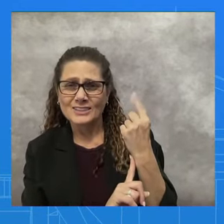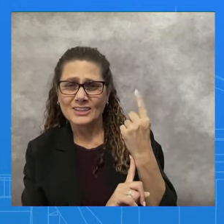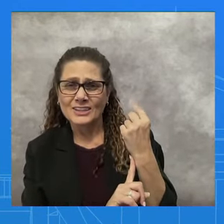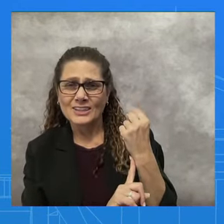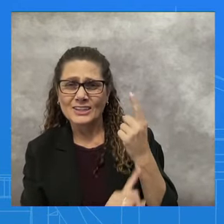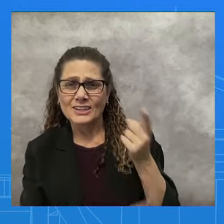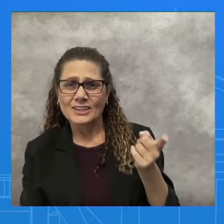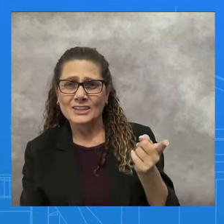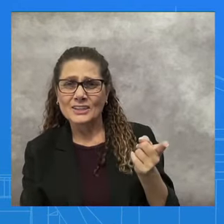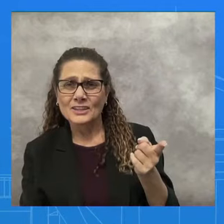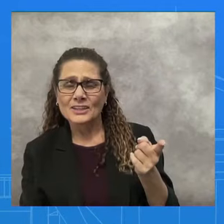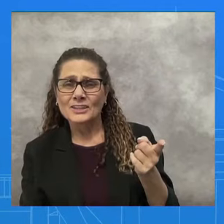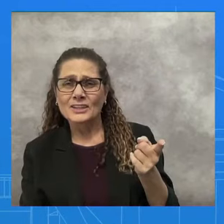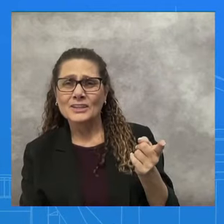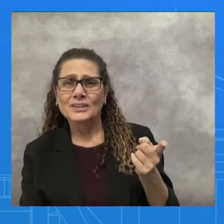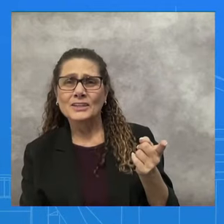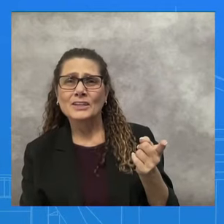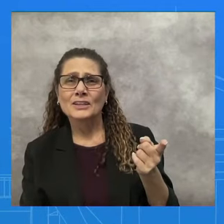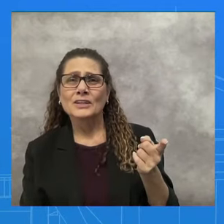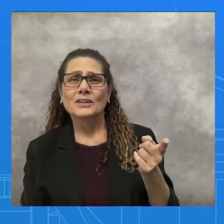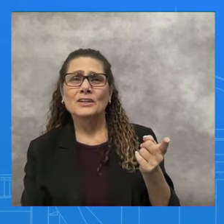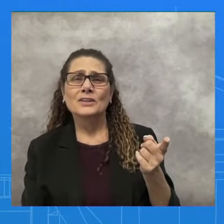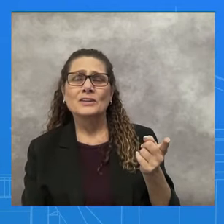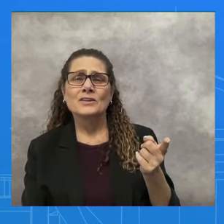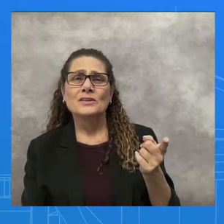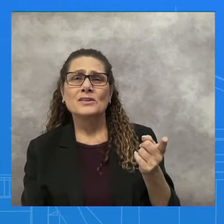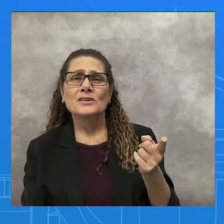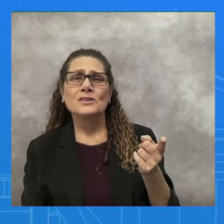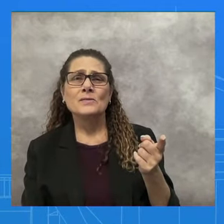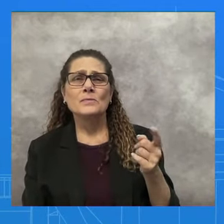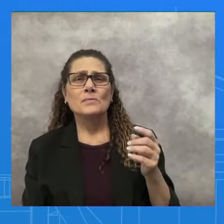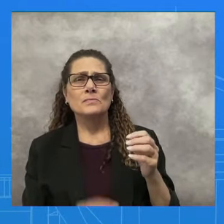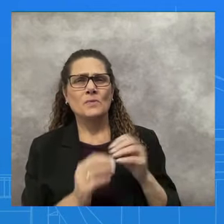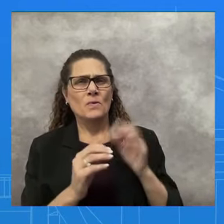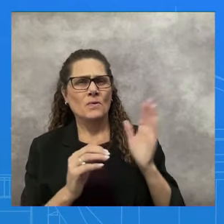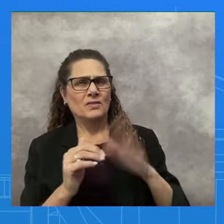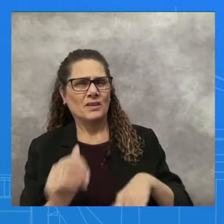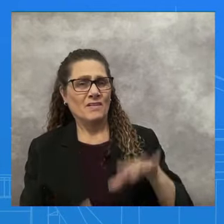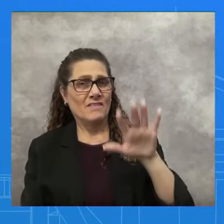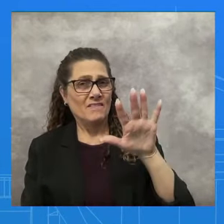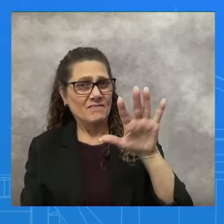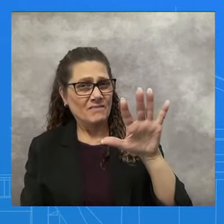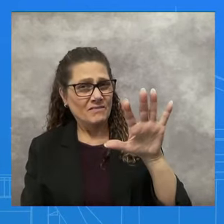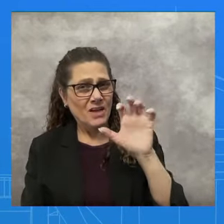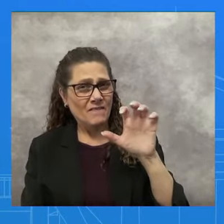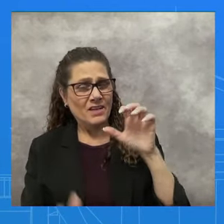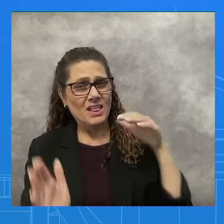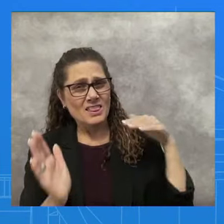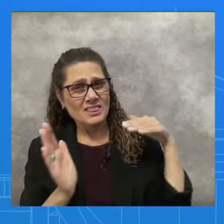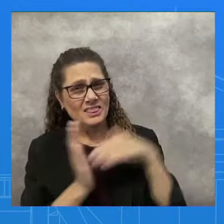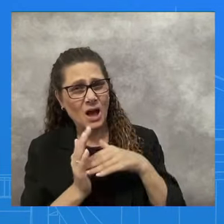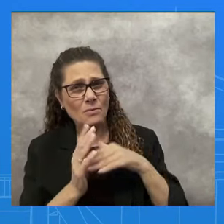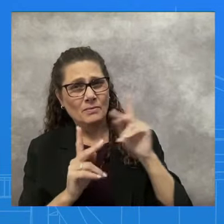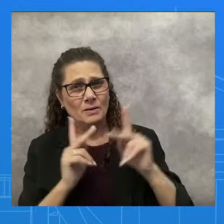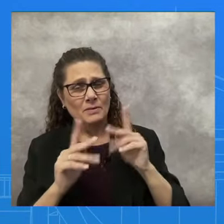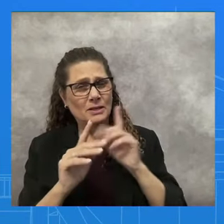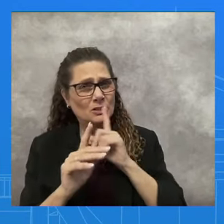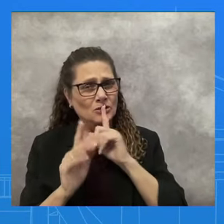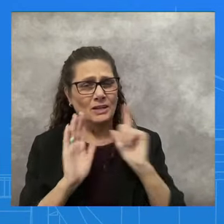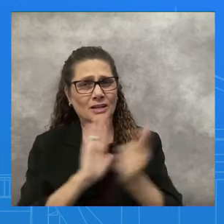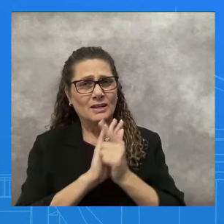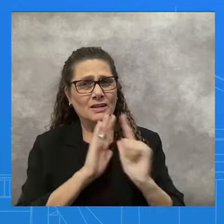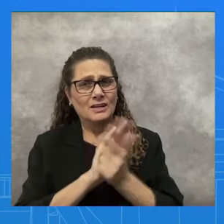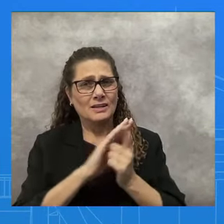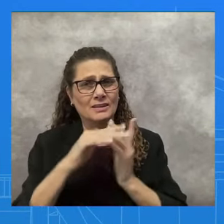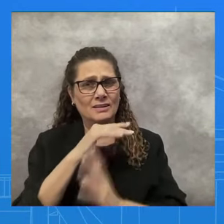they have been able to remove more than 500,000 illegal crossing. And so that is something that they're going to continue to